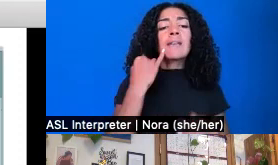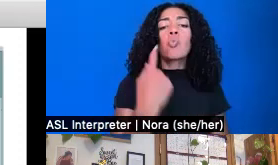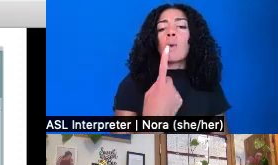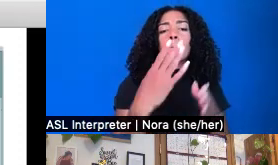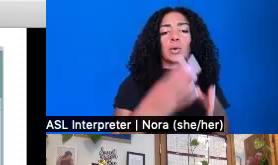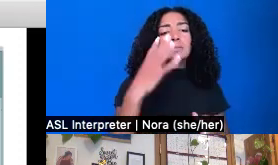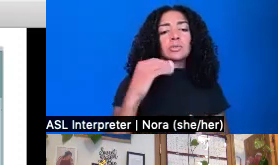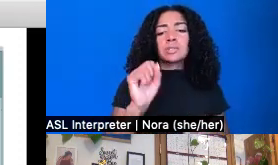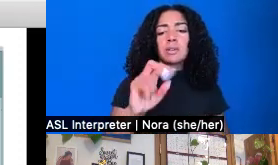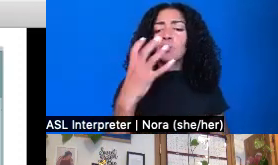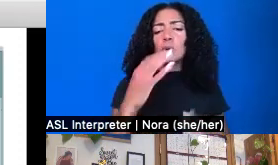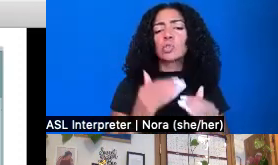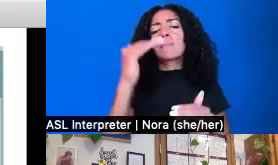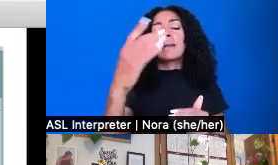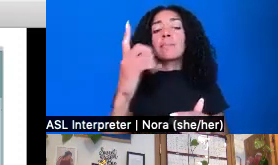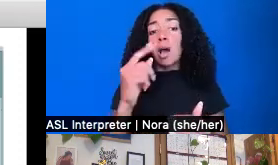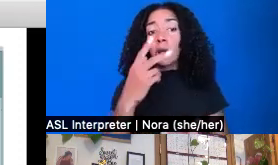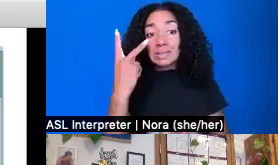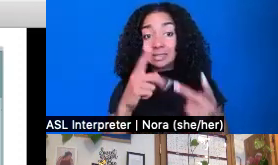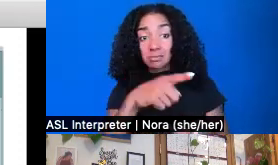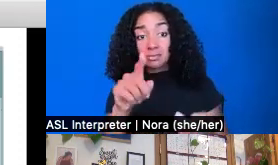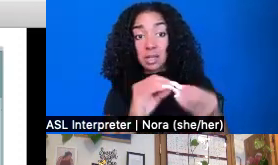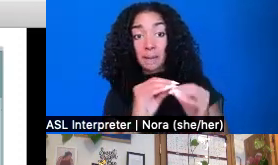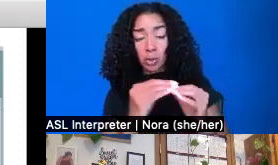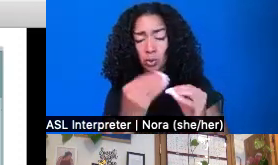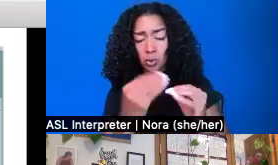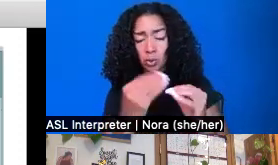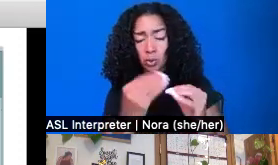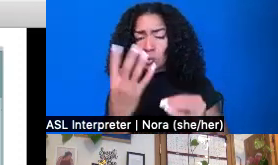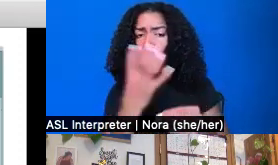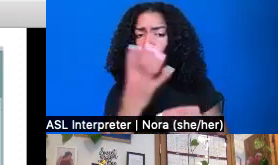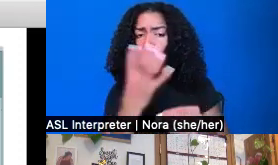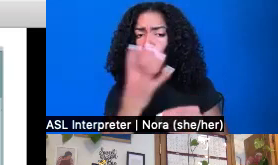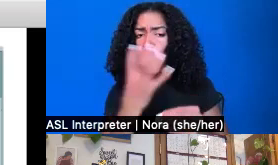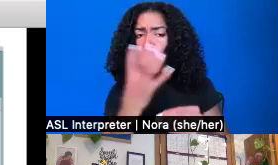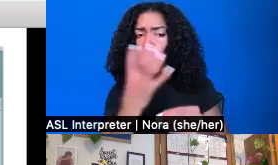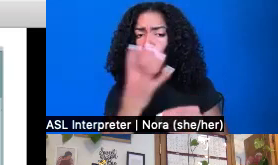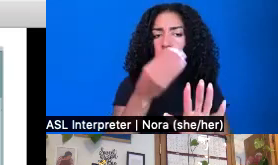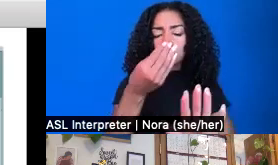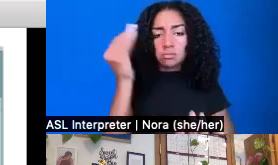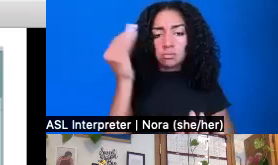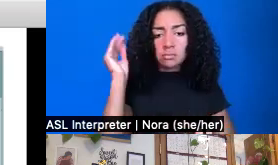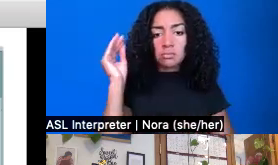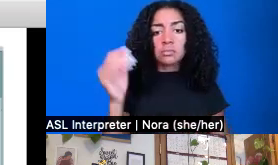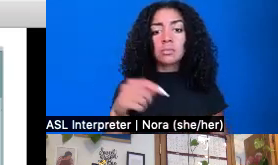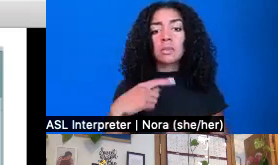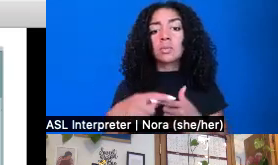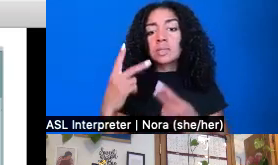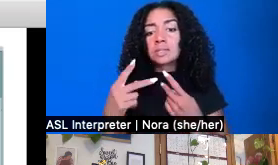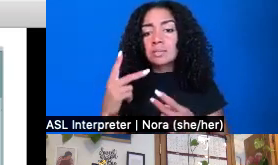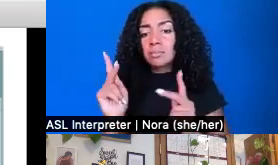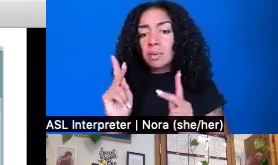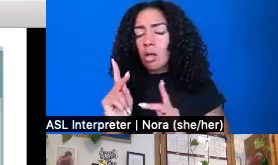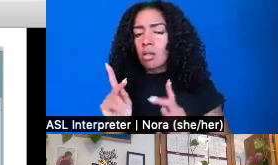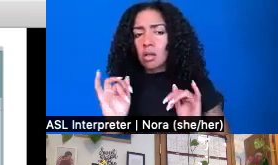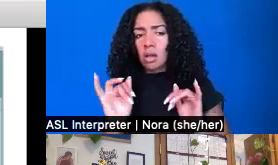keep in the back of your mind. And there are folks asking the questions, but how honest are we when